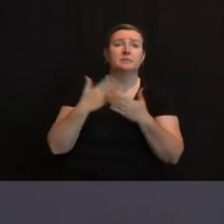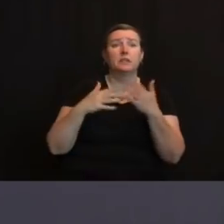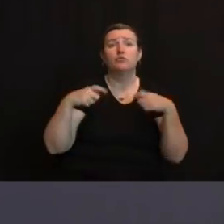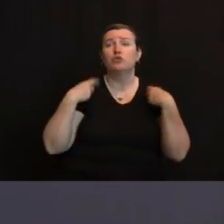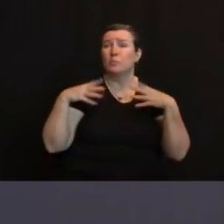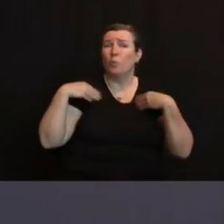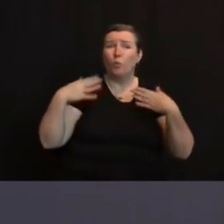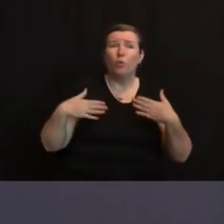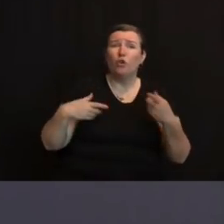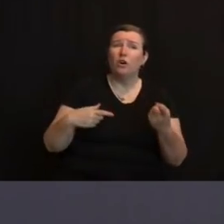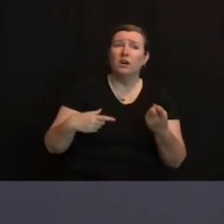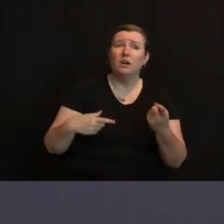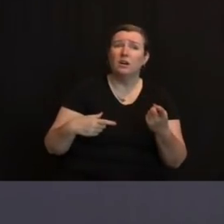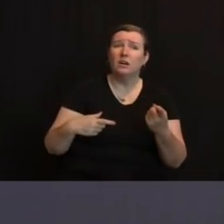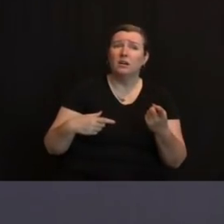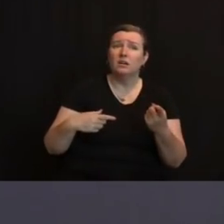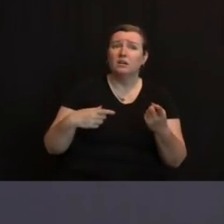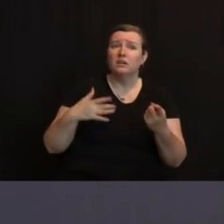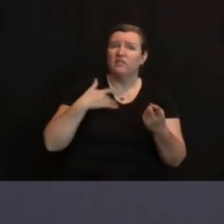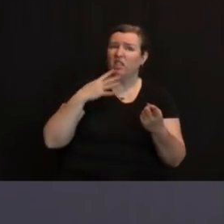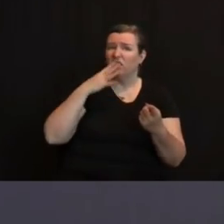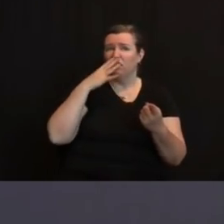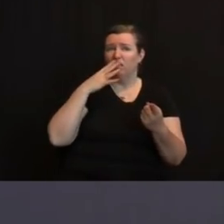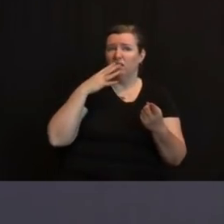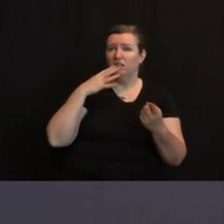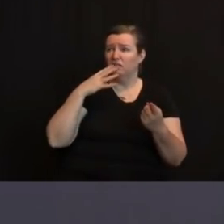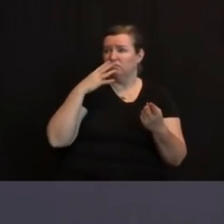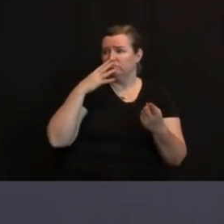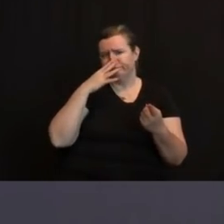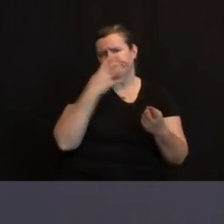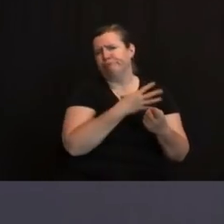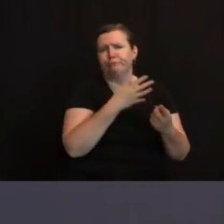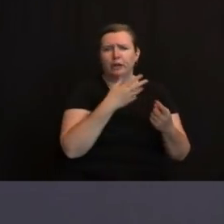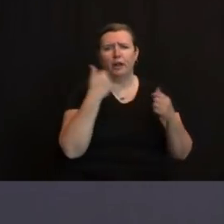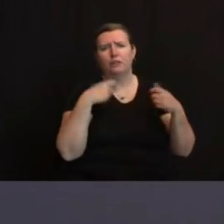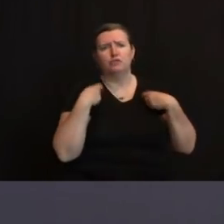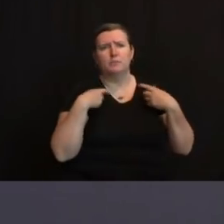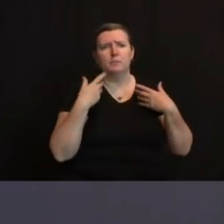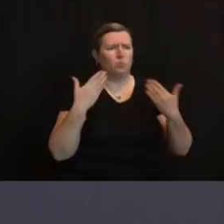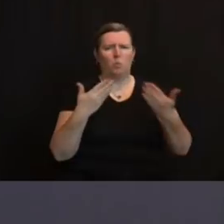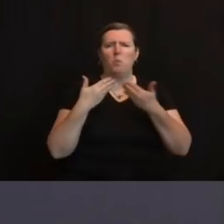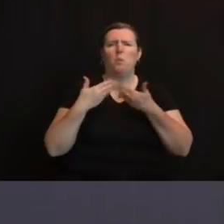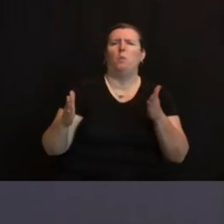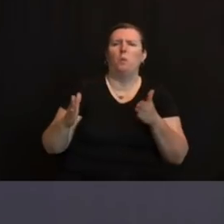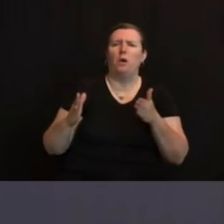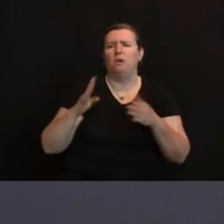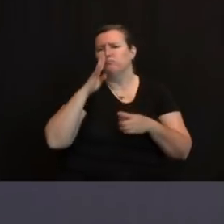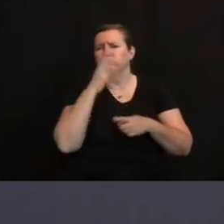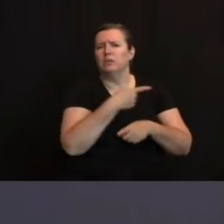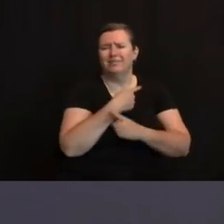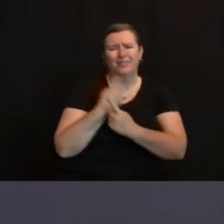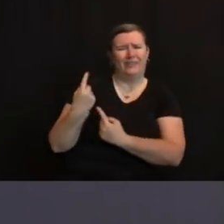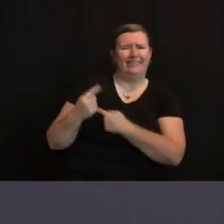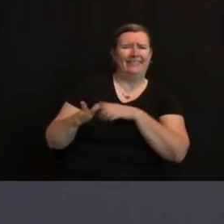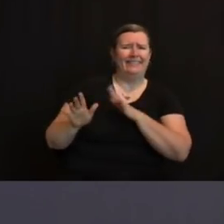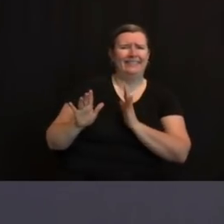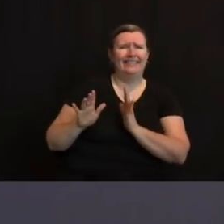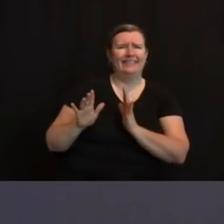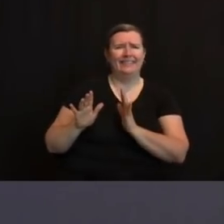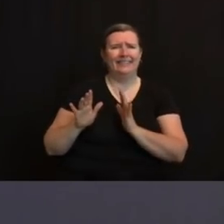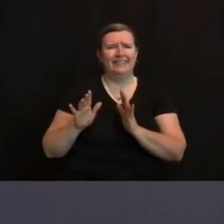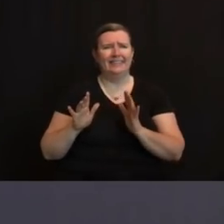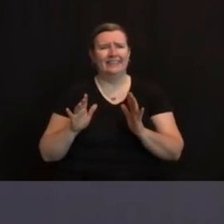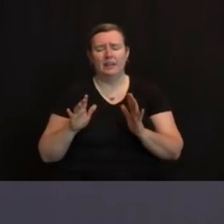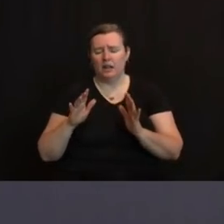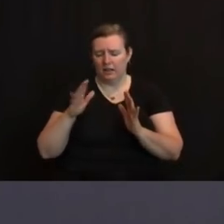beginning. But, you know, I'm not sure that, I totally just forgot what I was going to